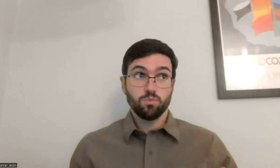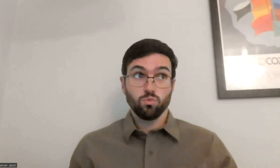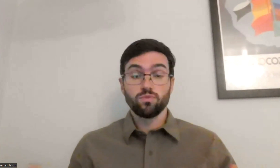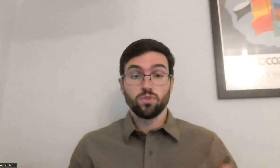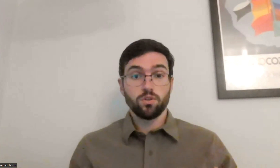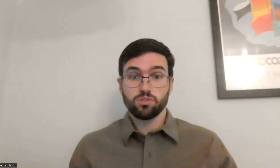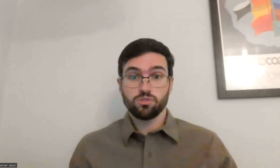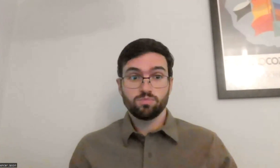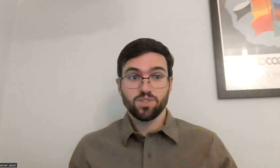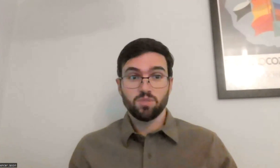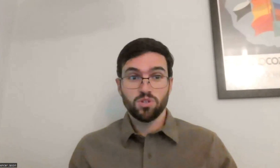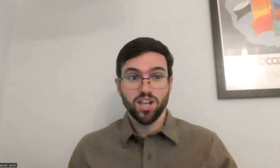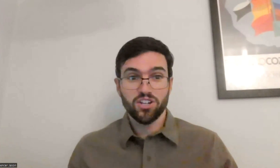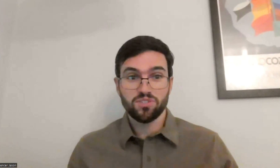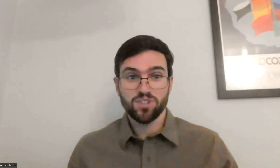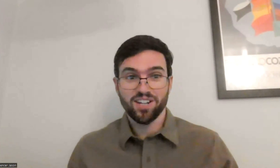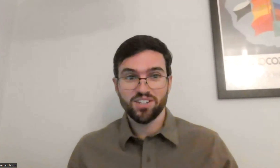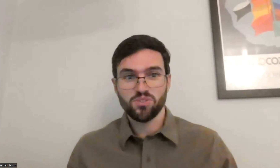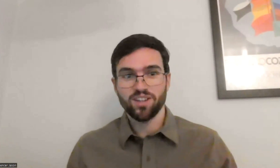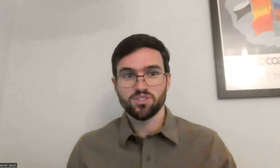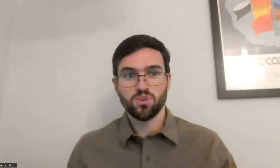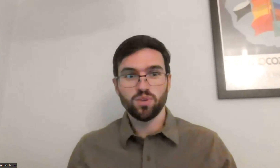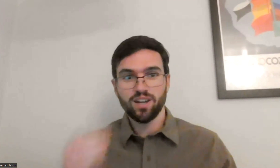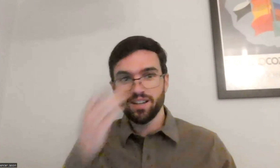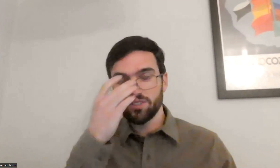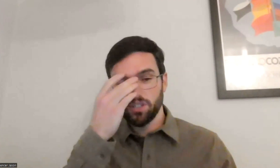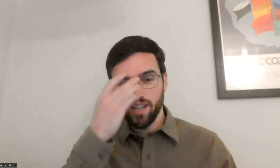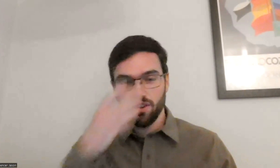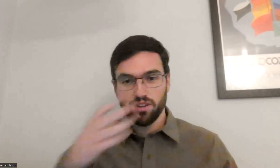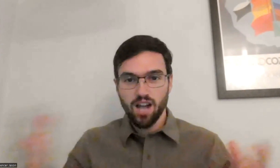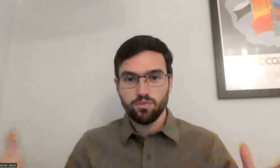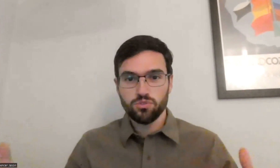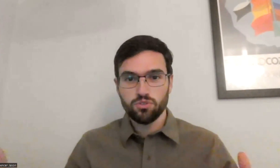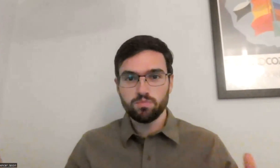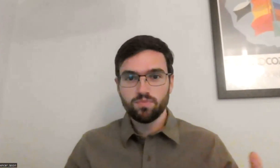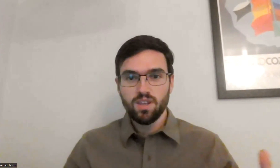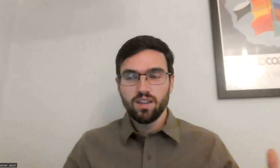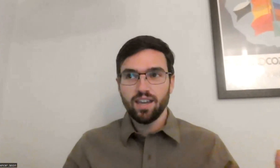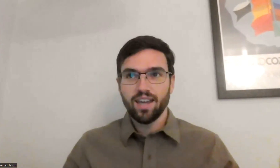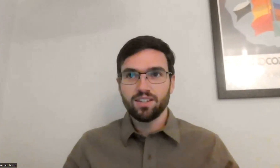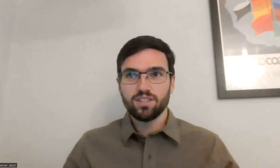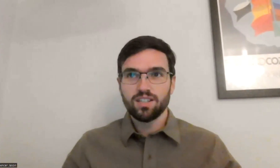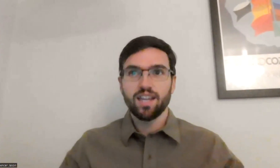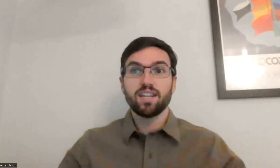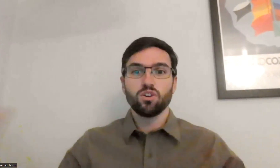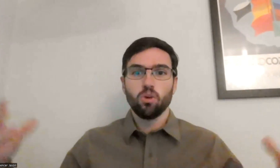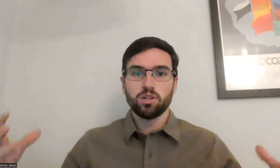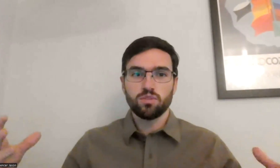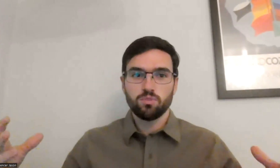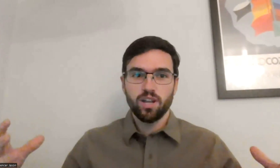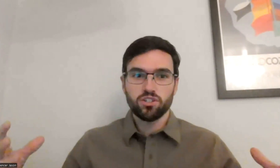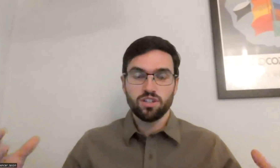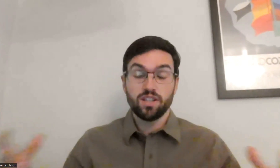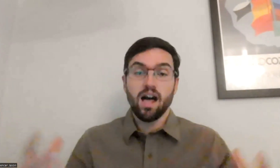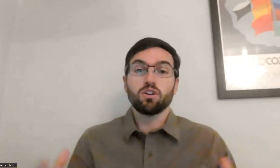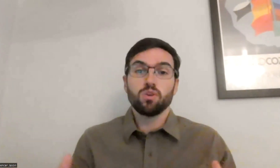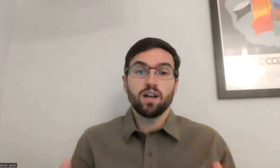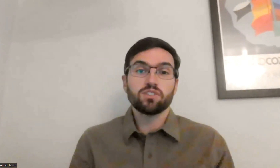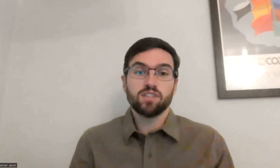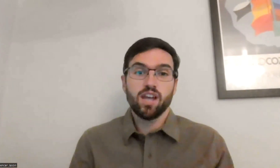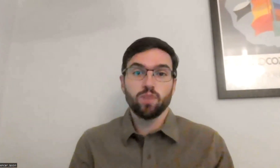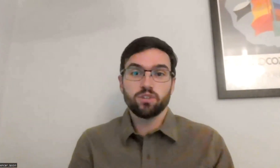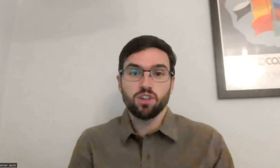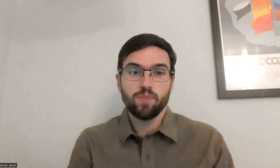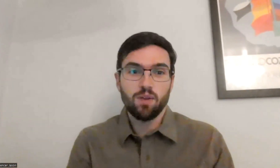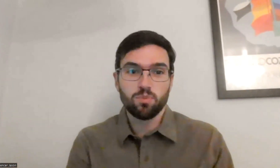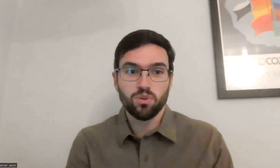reverse communication techniques, right? So sit down in a conference room, and taken a whole bunch of information, and then I'll go and I'll